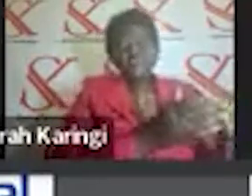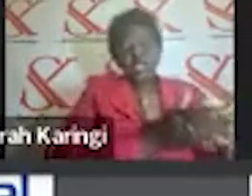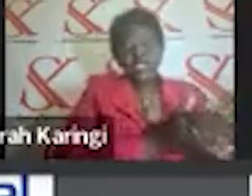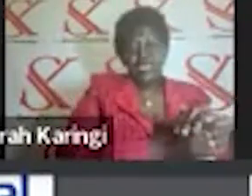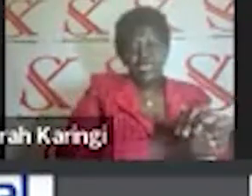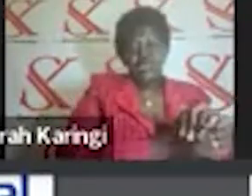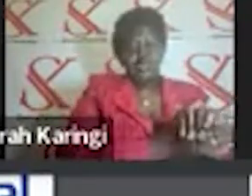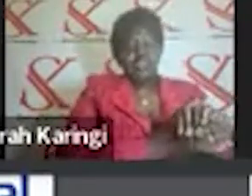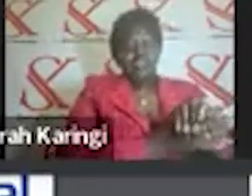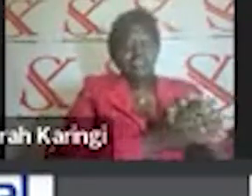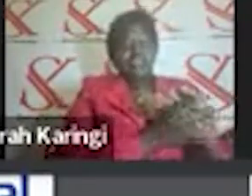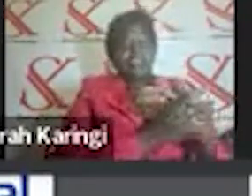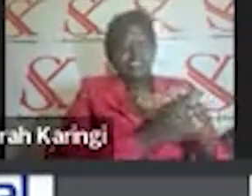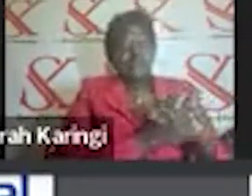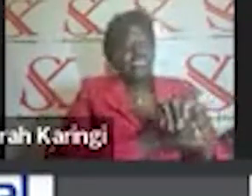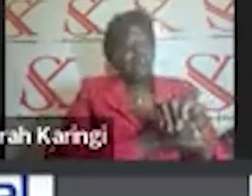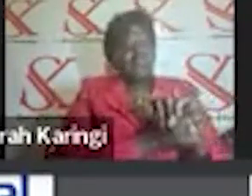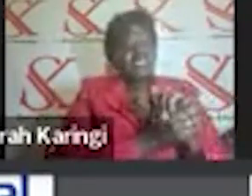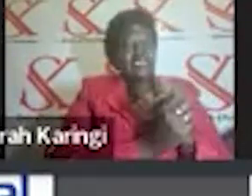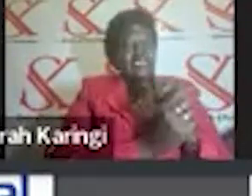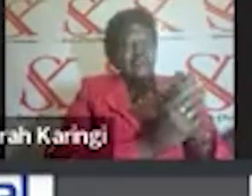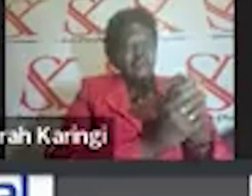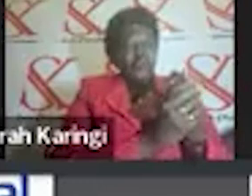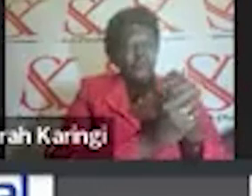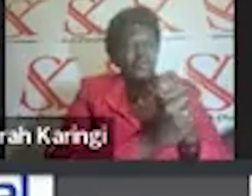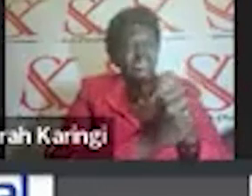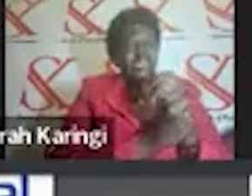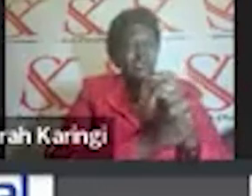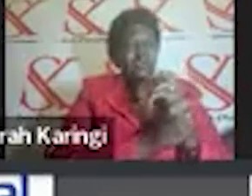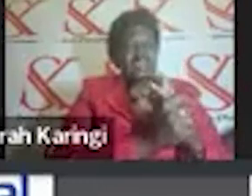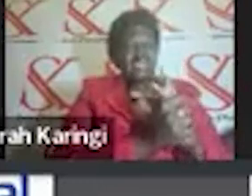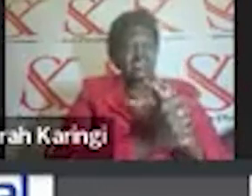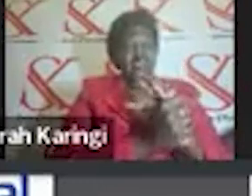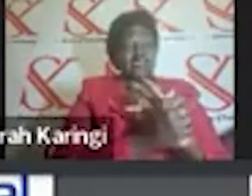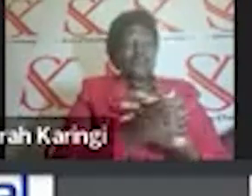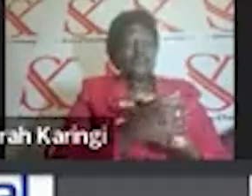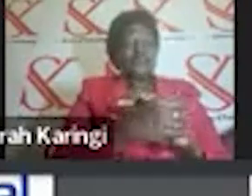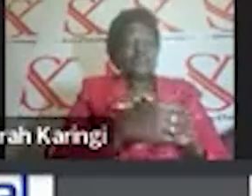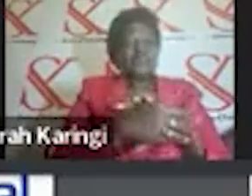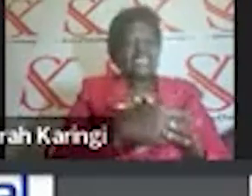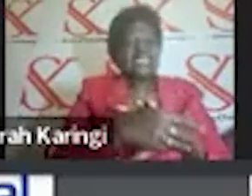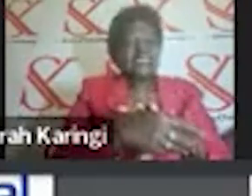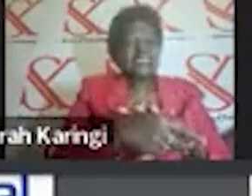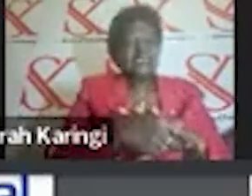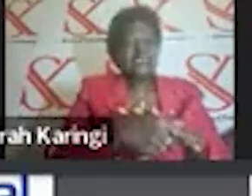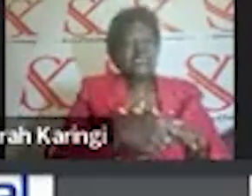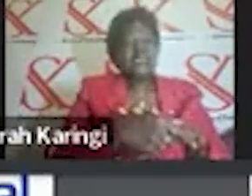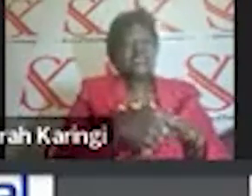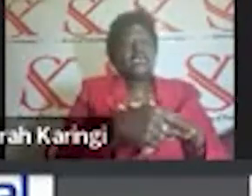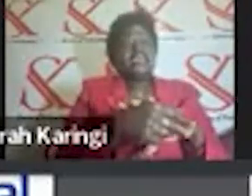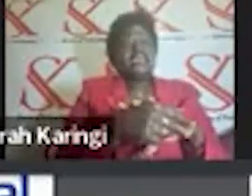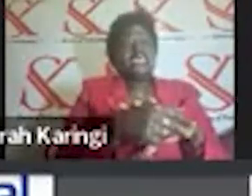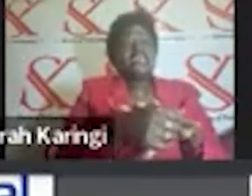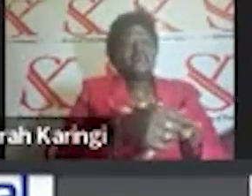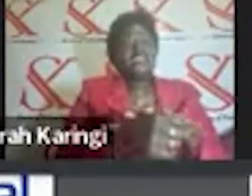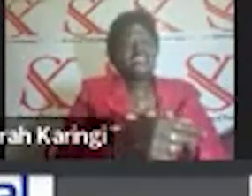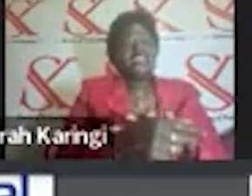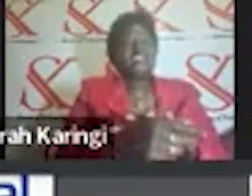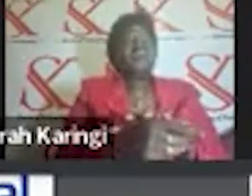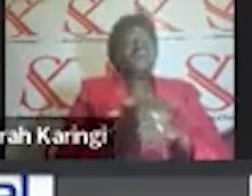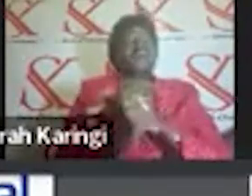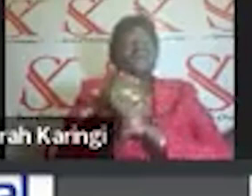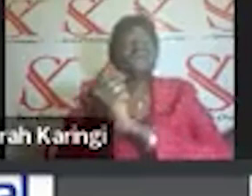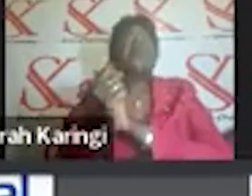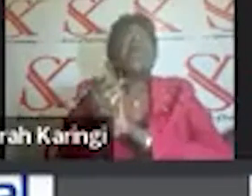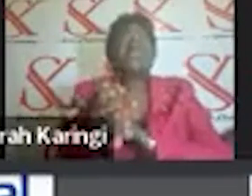as networkers. Now, there's something I came across, which is now our task. So, our task in